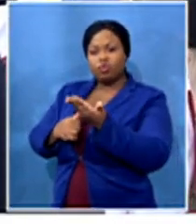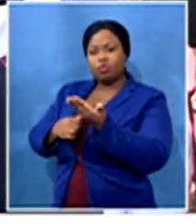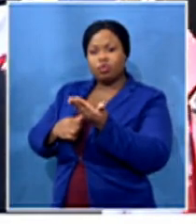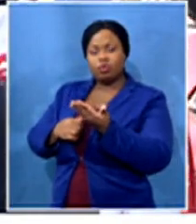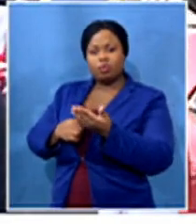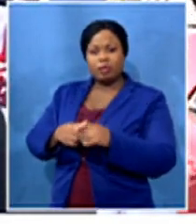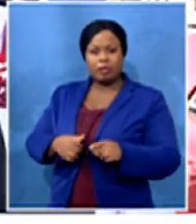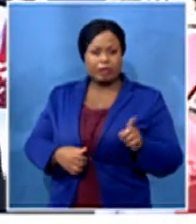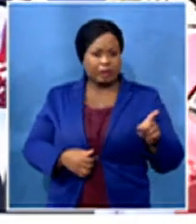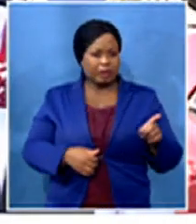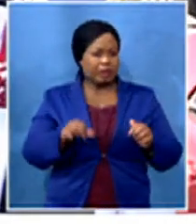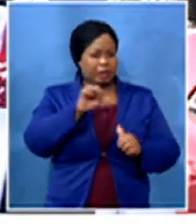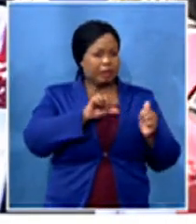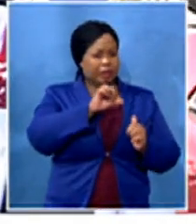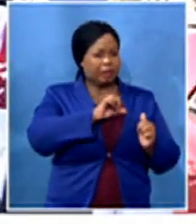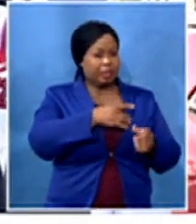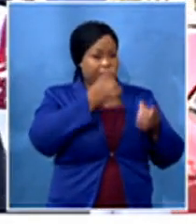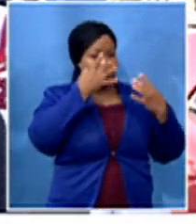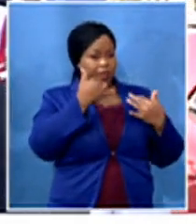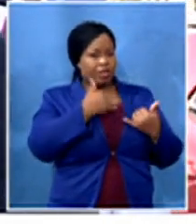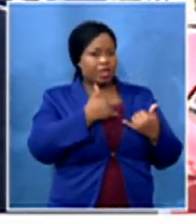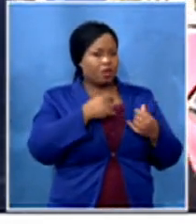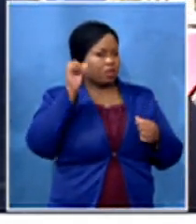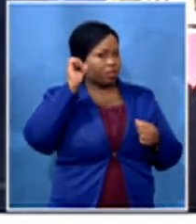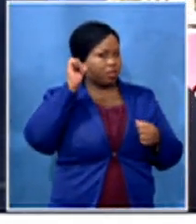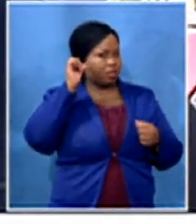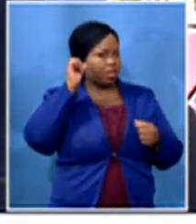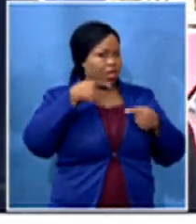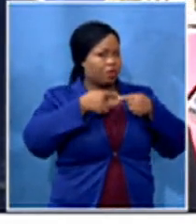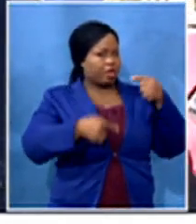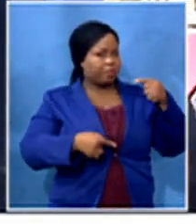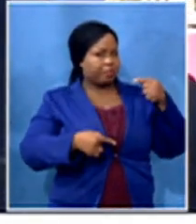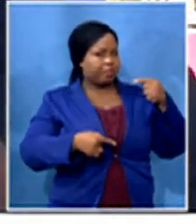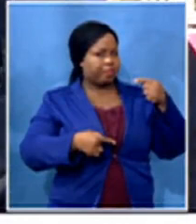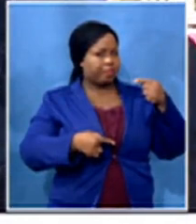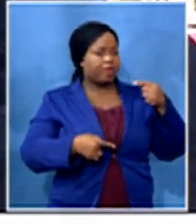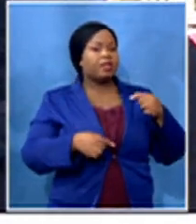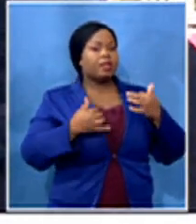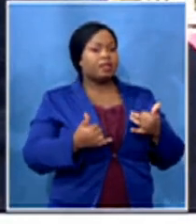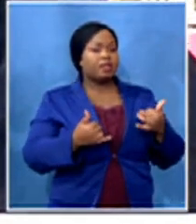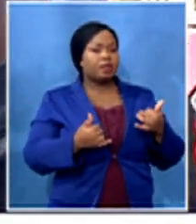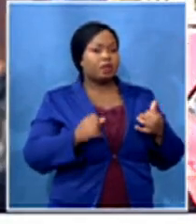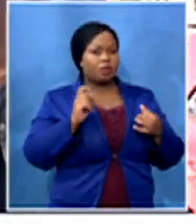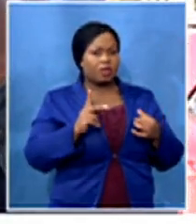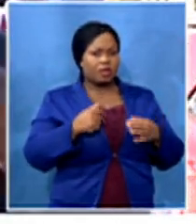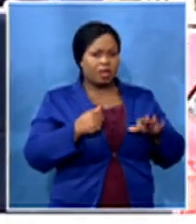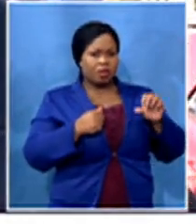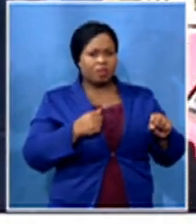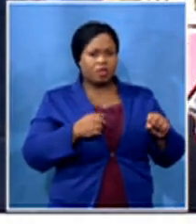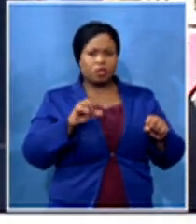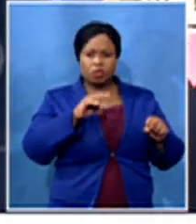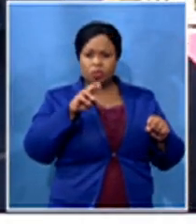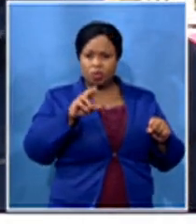DPE. I'm so sorry. I've just been informed that we've lost sound. Studio's lost sound to us. I'm just going to hand over to